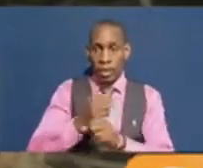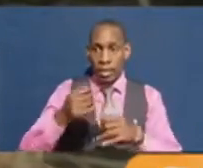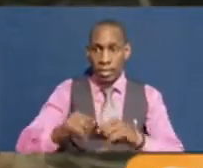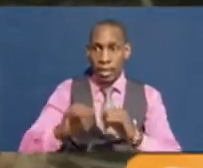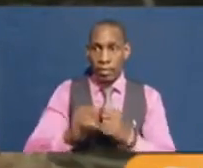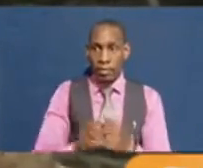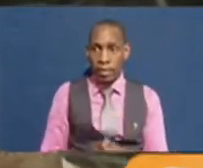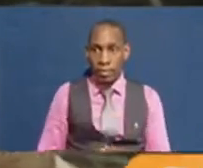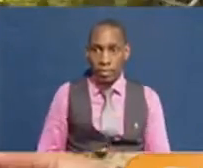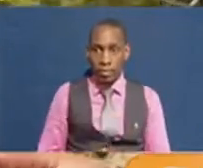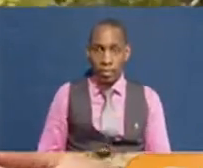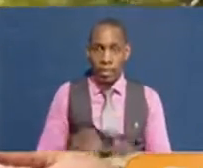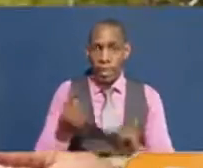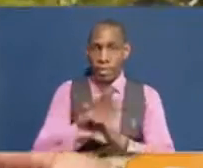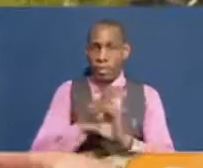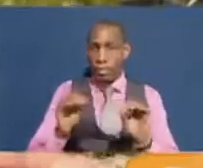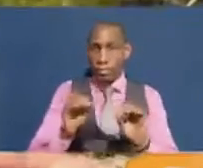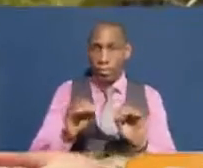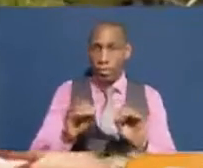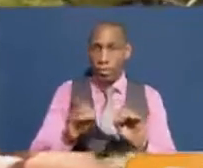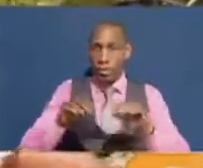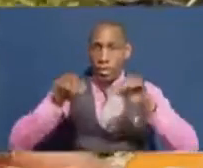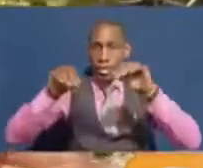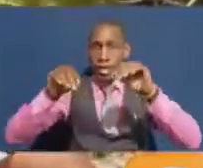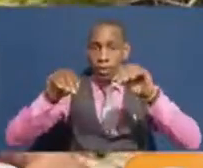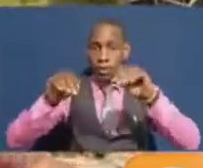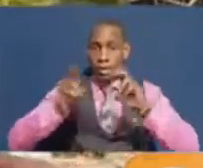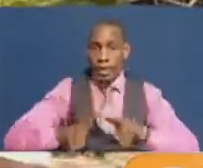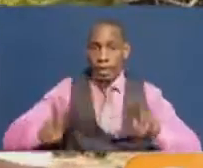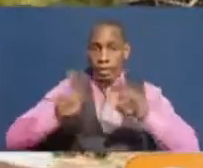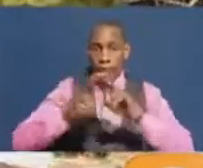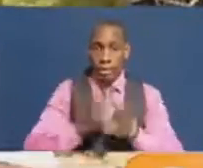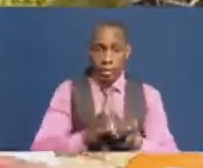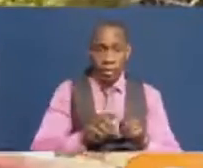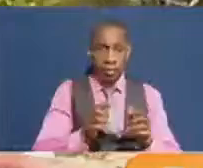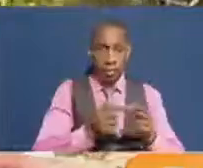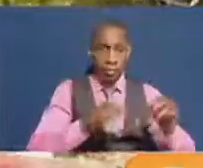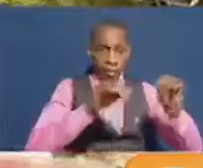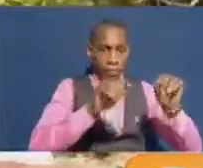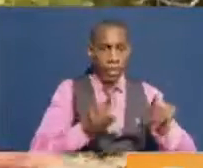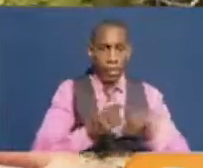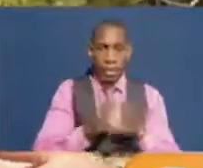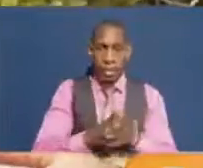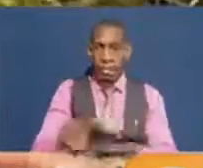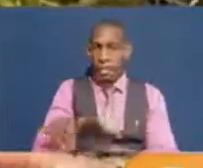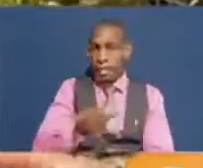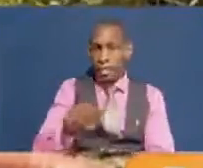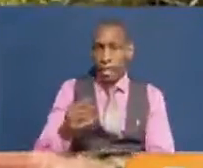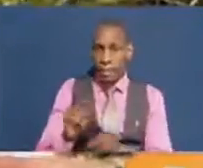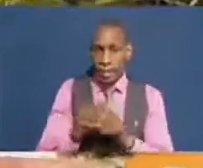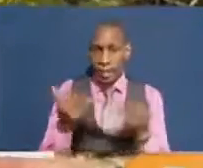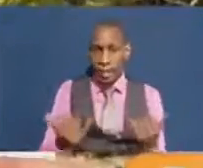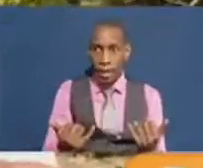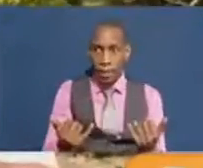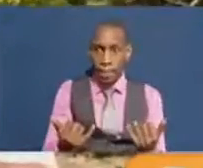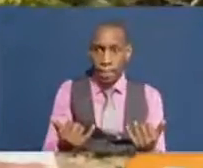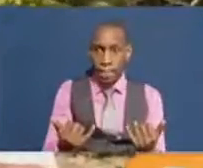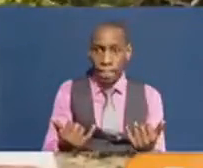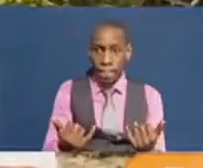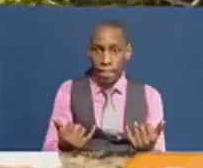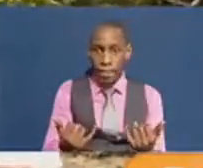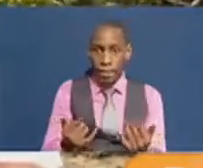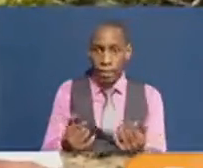trials. There is no difference in the nutritive value, even the anti-nutrients. It's exactly the same. It's only that this cassava